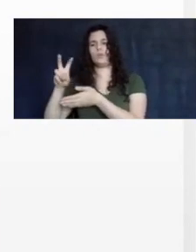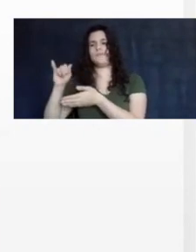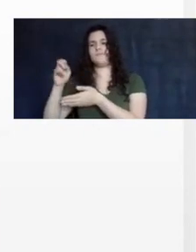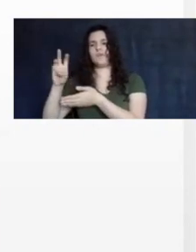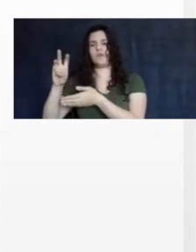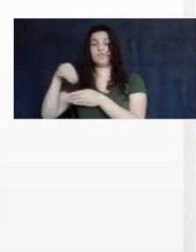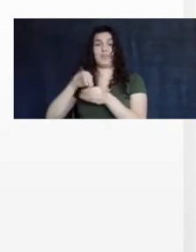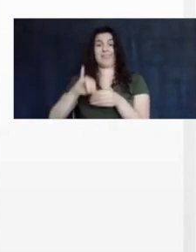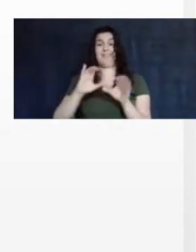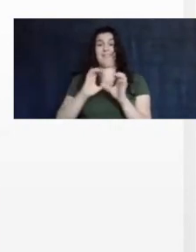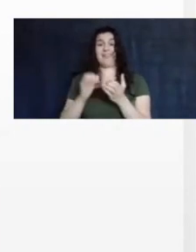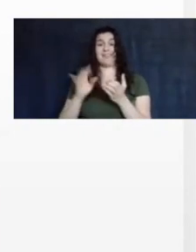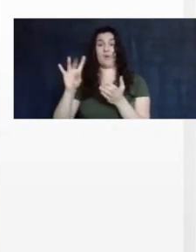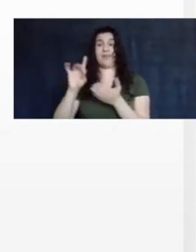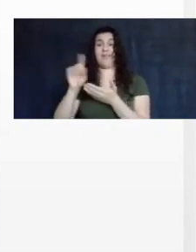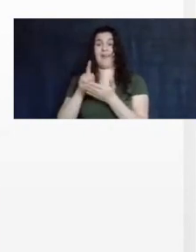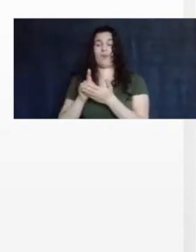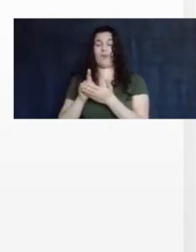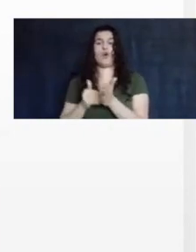be